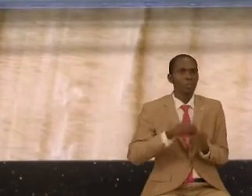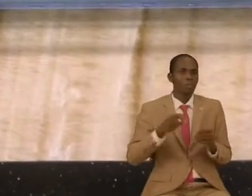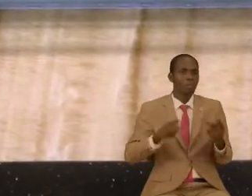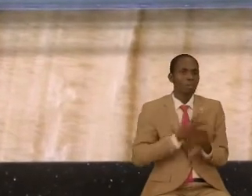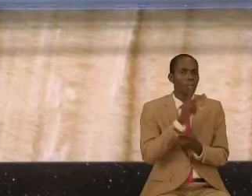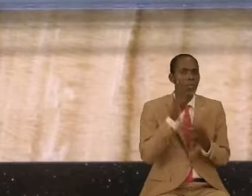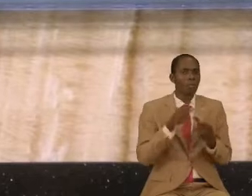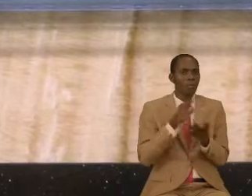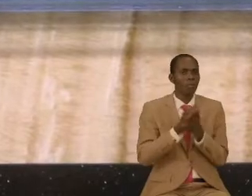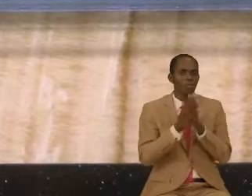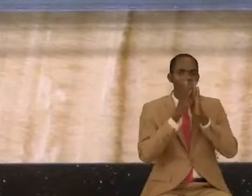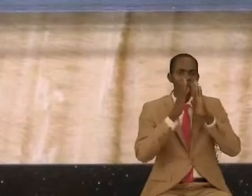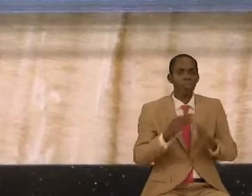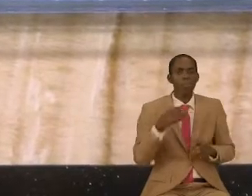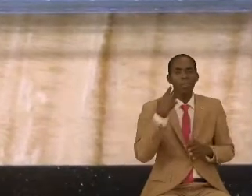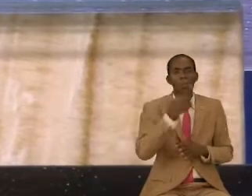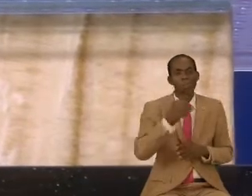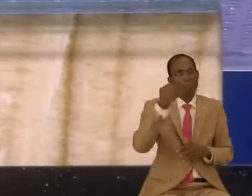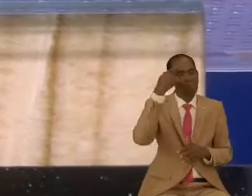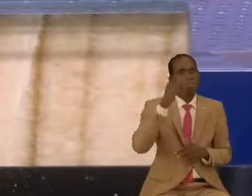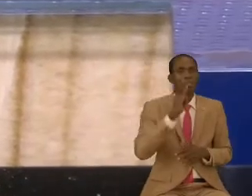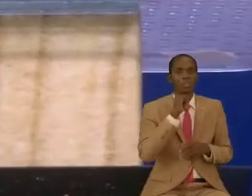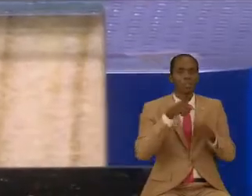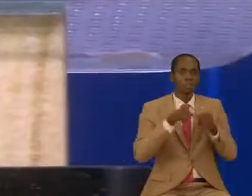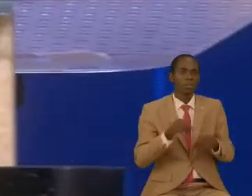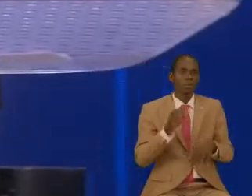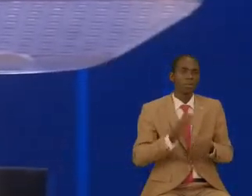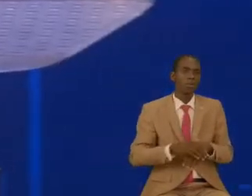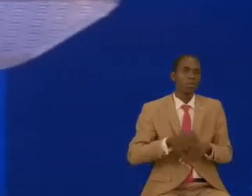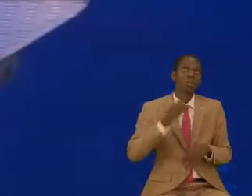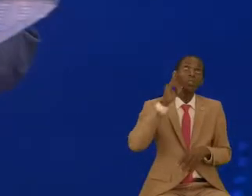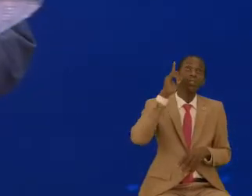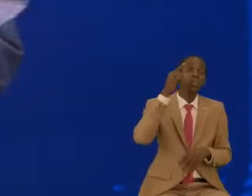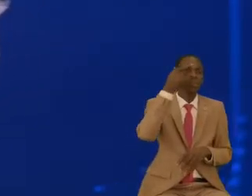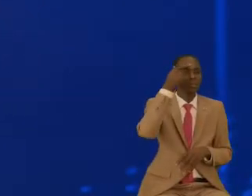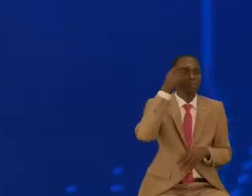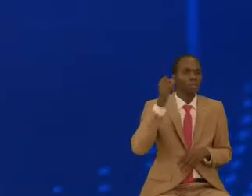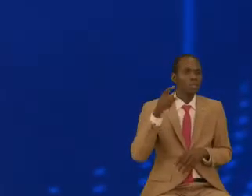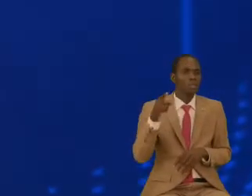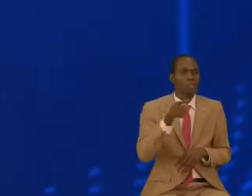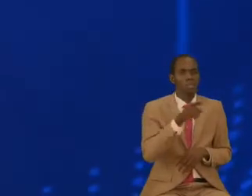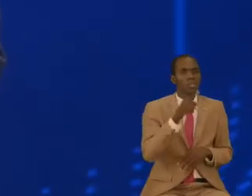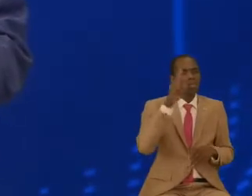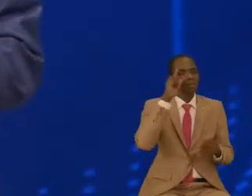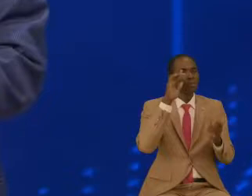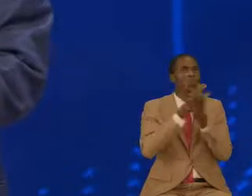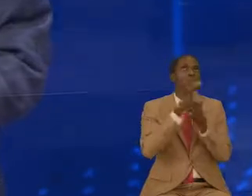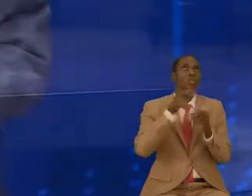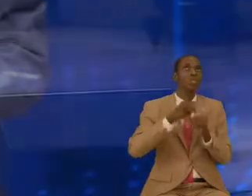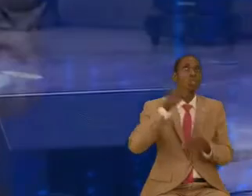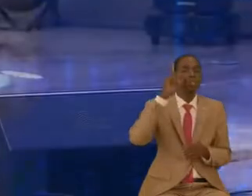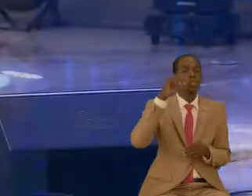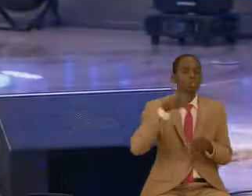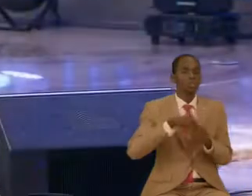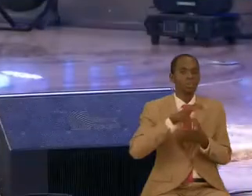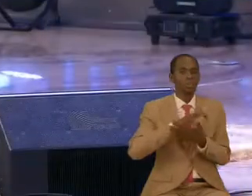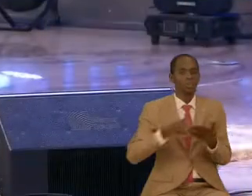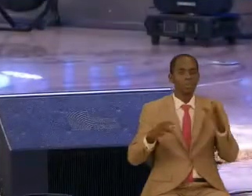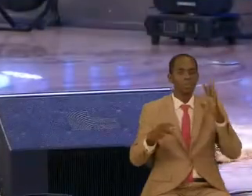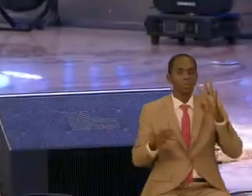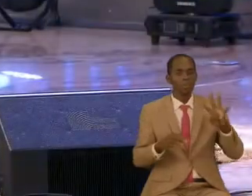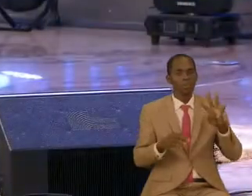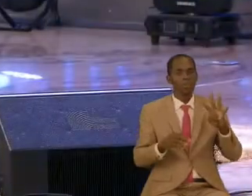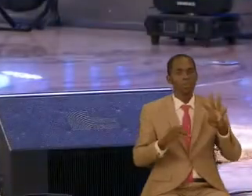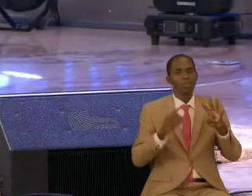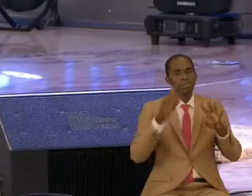whose mind is stayed on thee, because he trusteth in thee. Look at verse 4. In